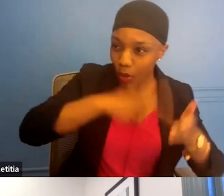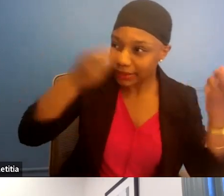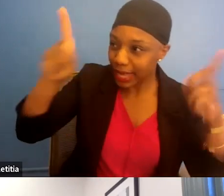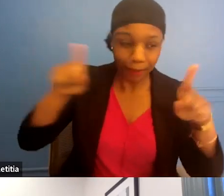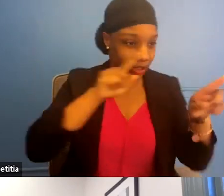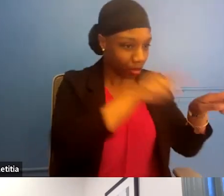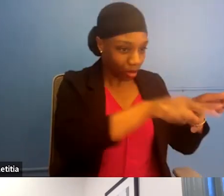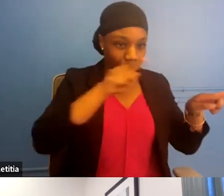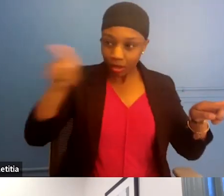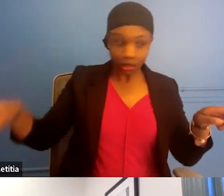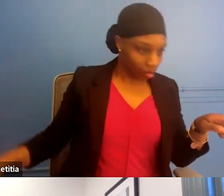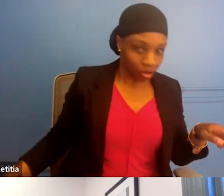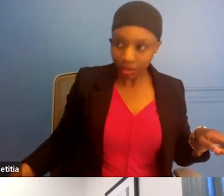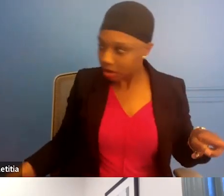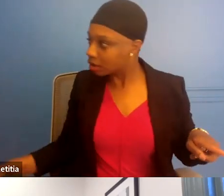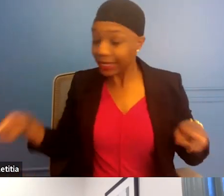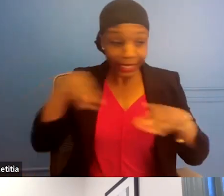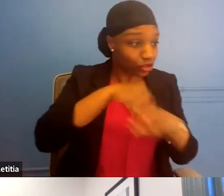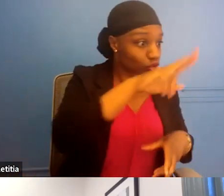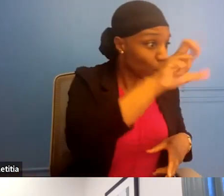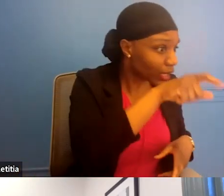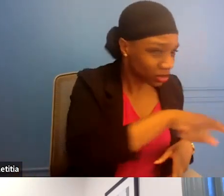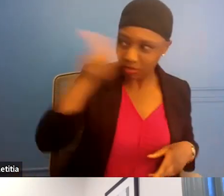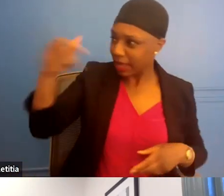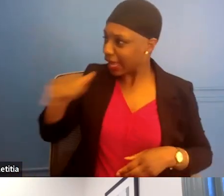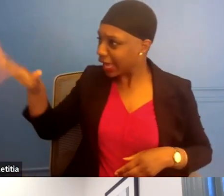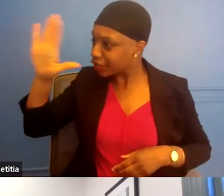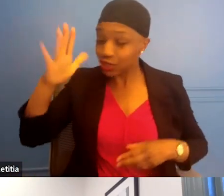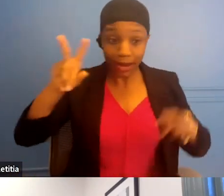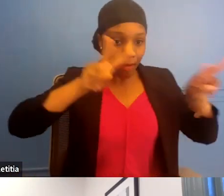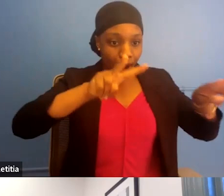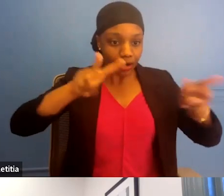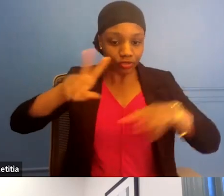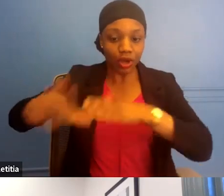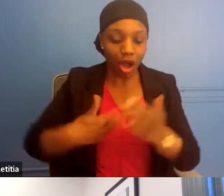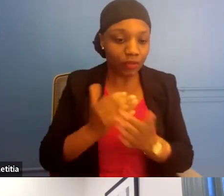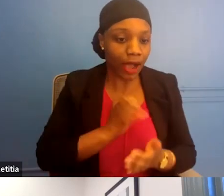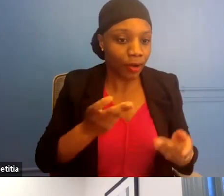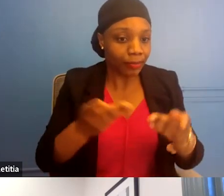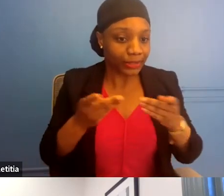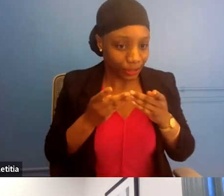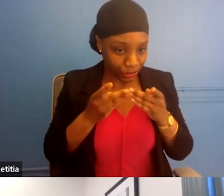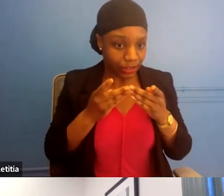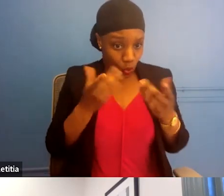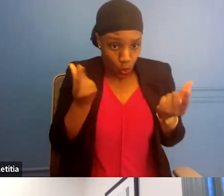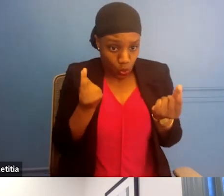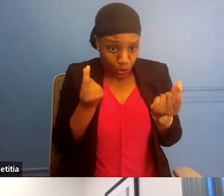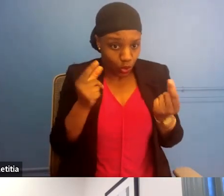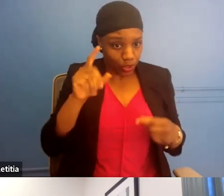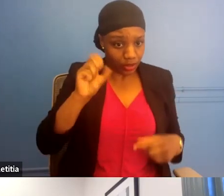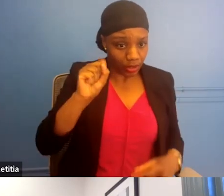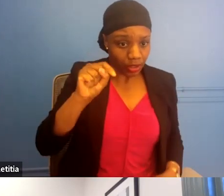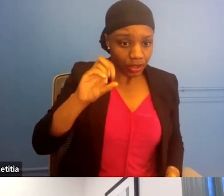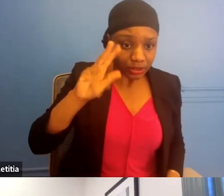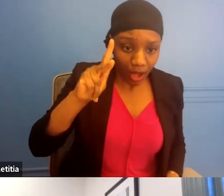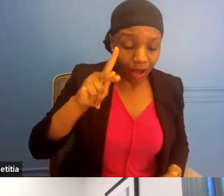was local, you know, here in the US or in Asia, and monitoring all our positions that we held, and working with